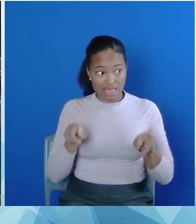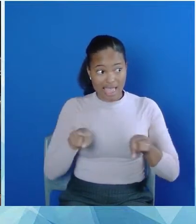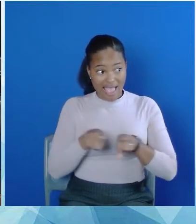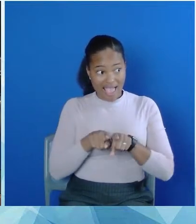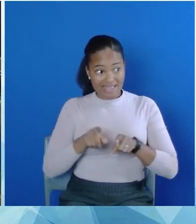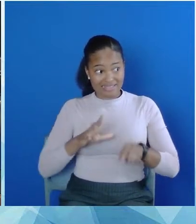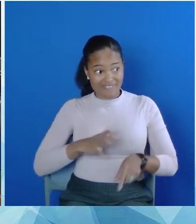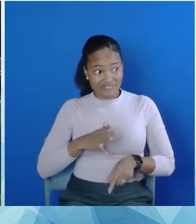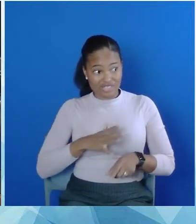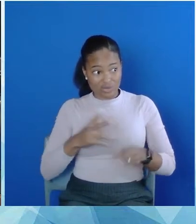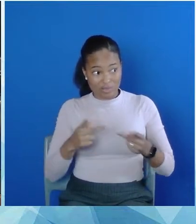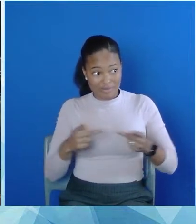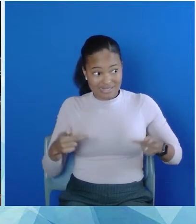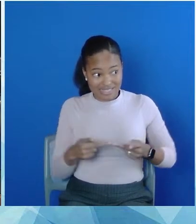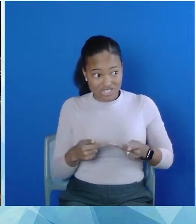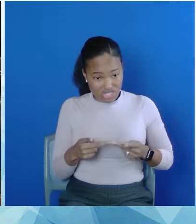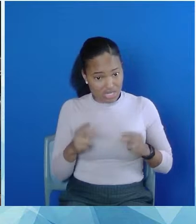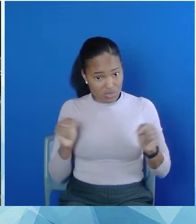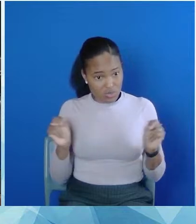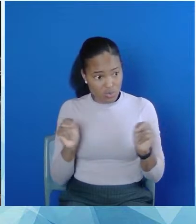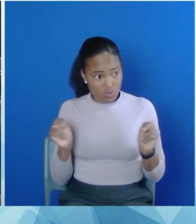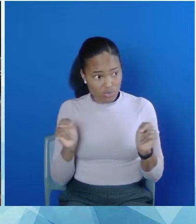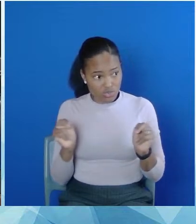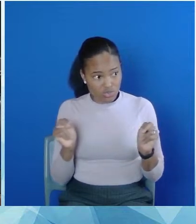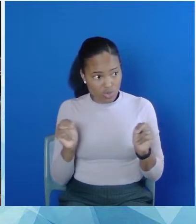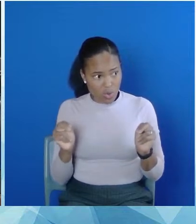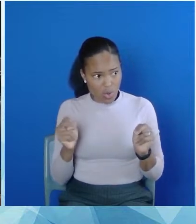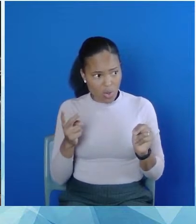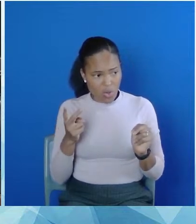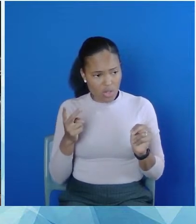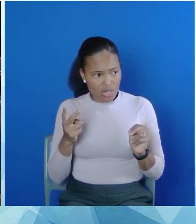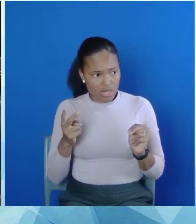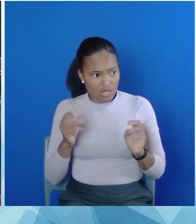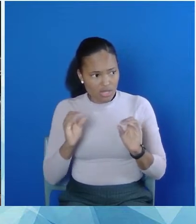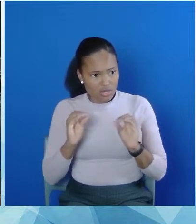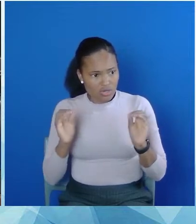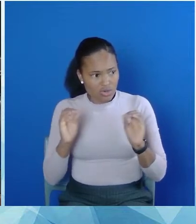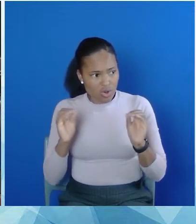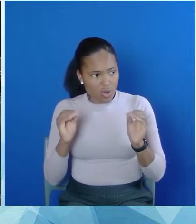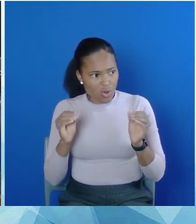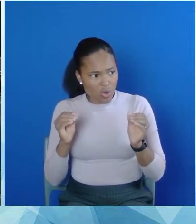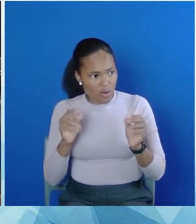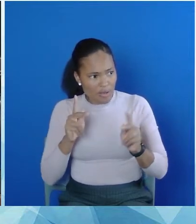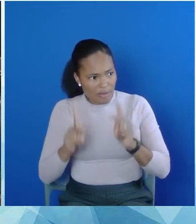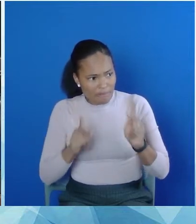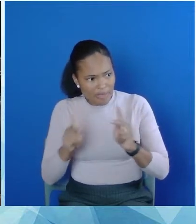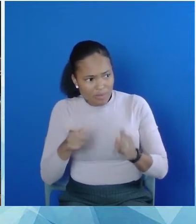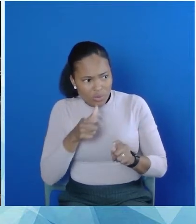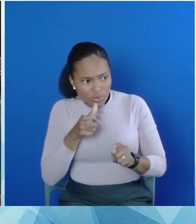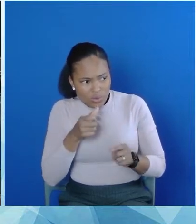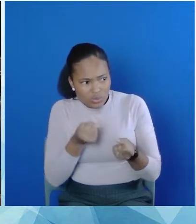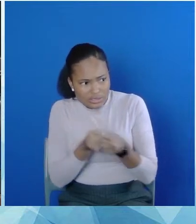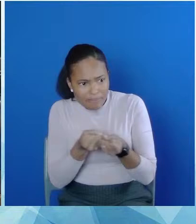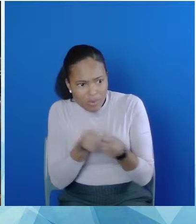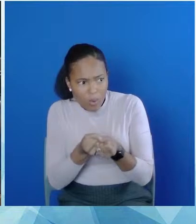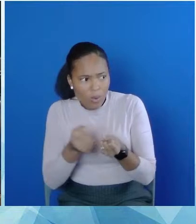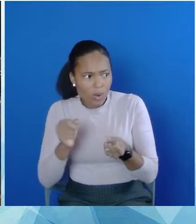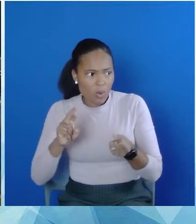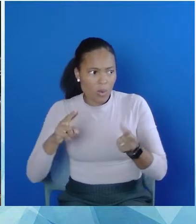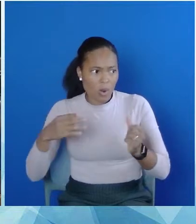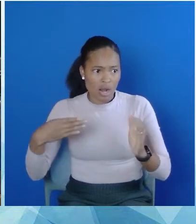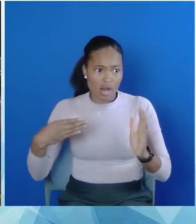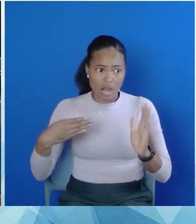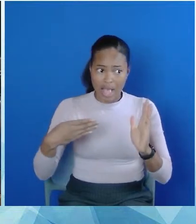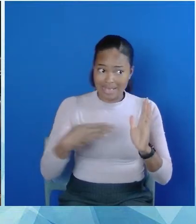I don't think I saw other people who were in support or certainly who were against the